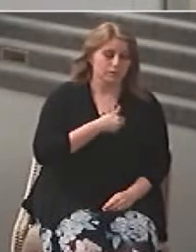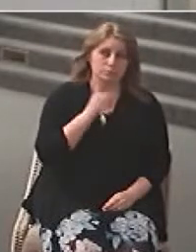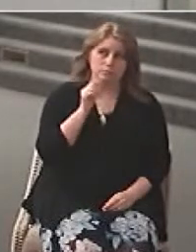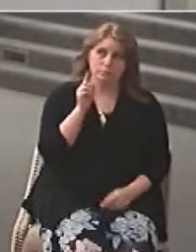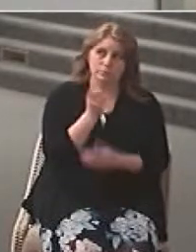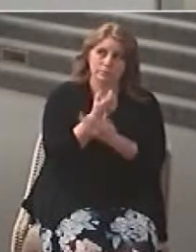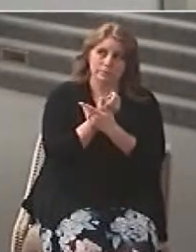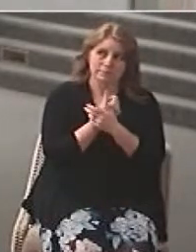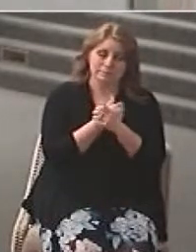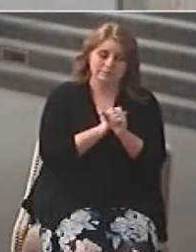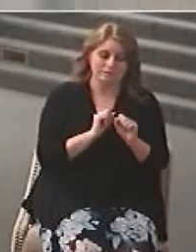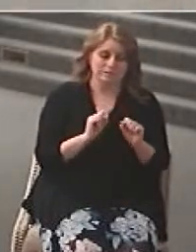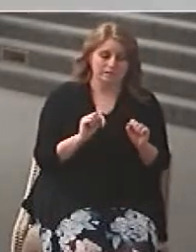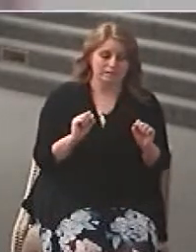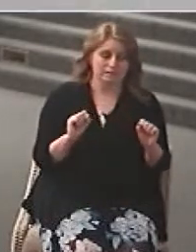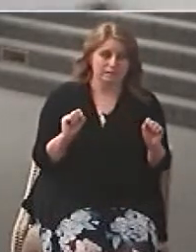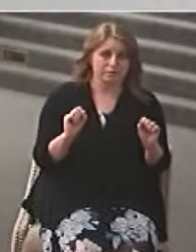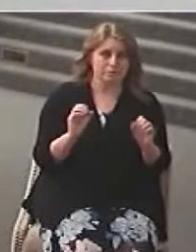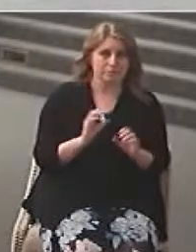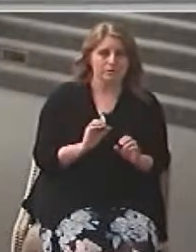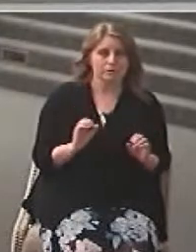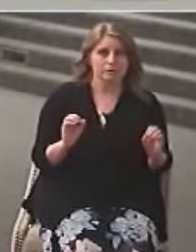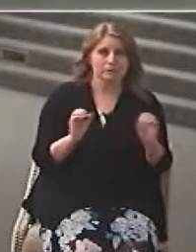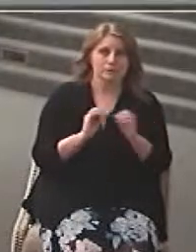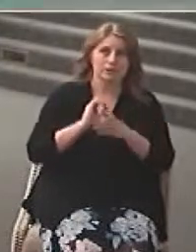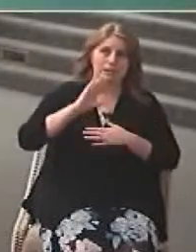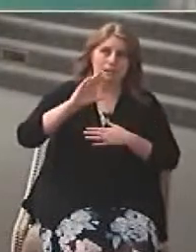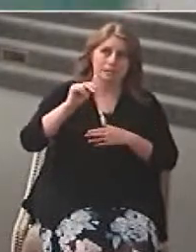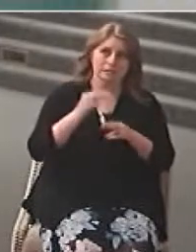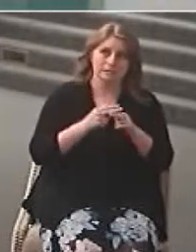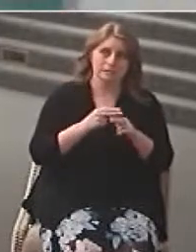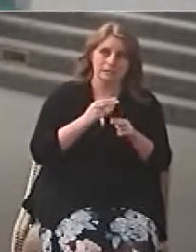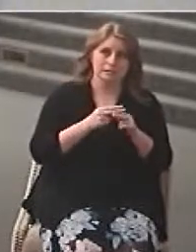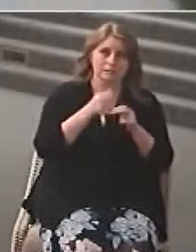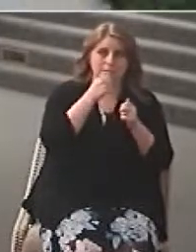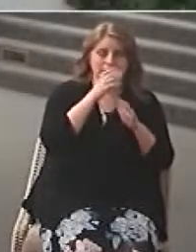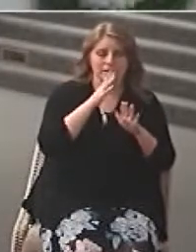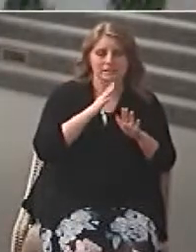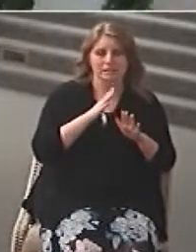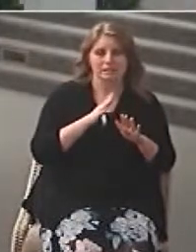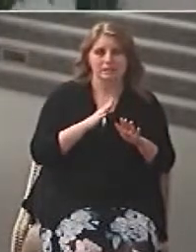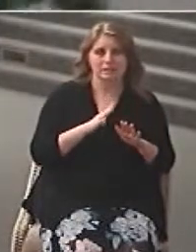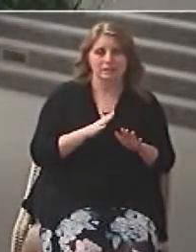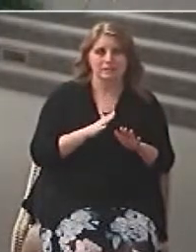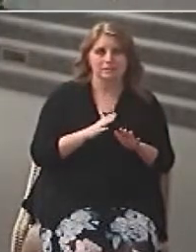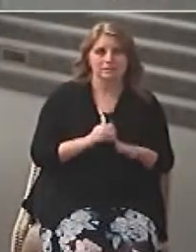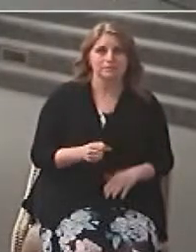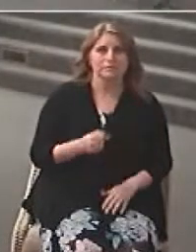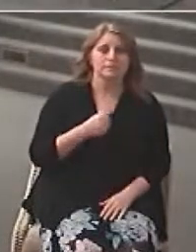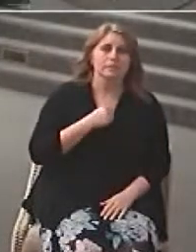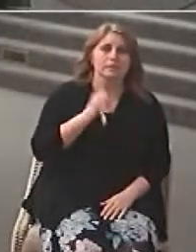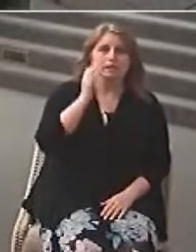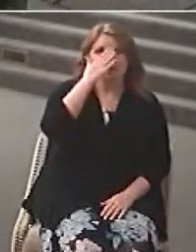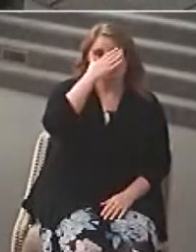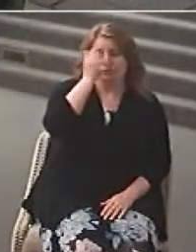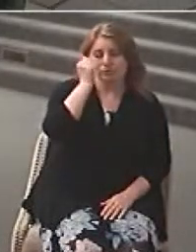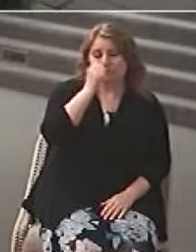my soul, oh bless His name. I'll never